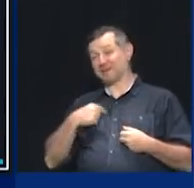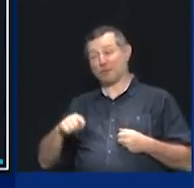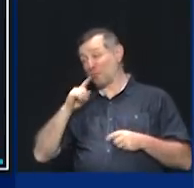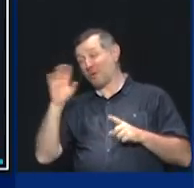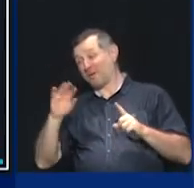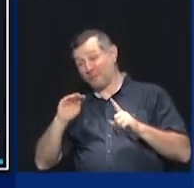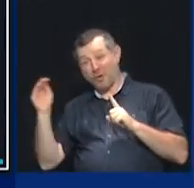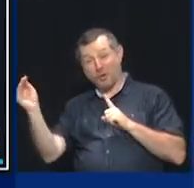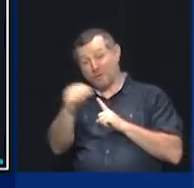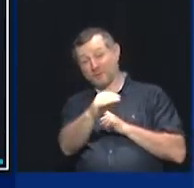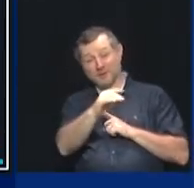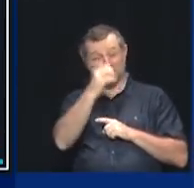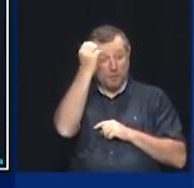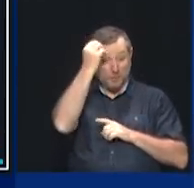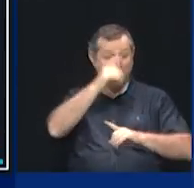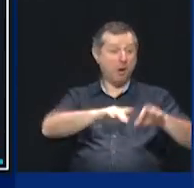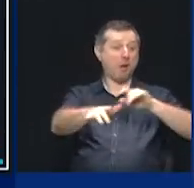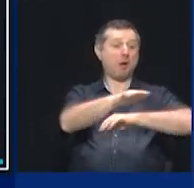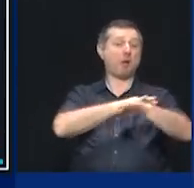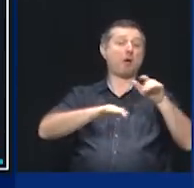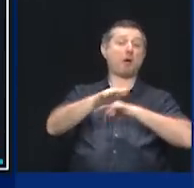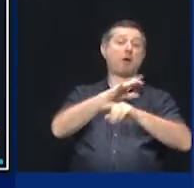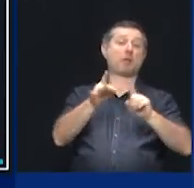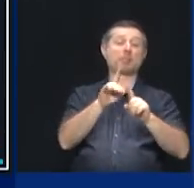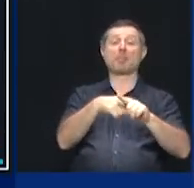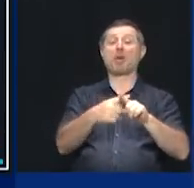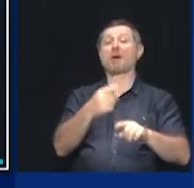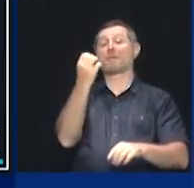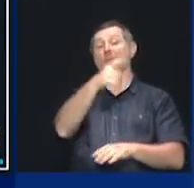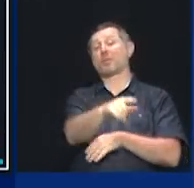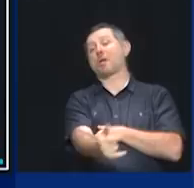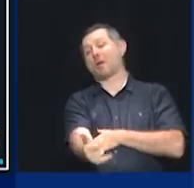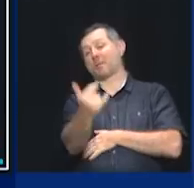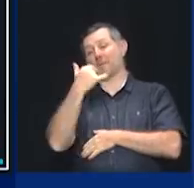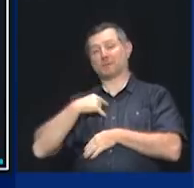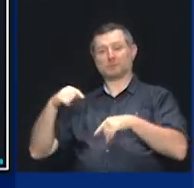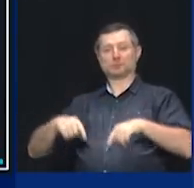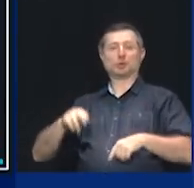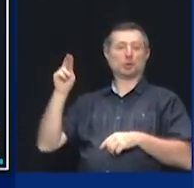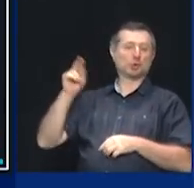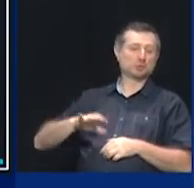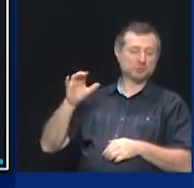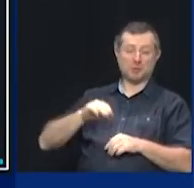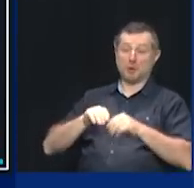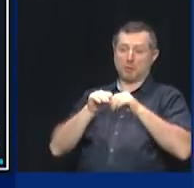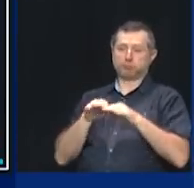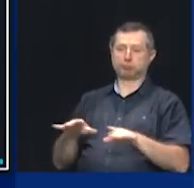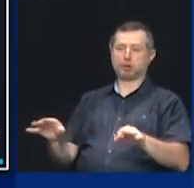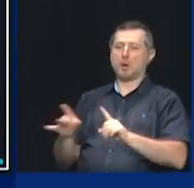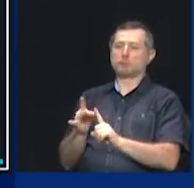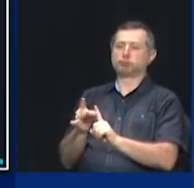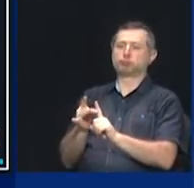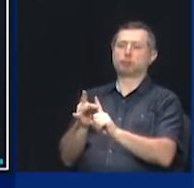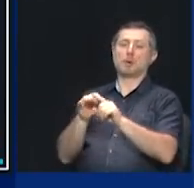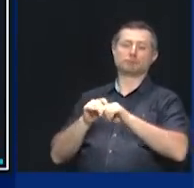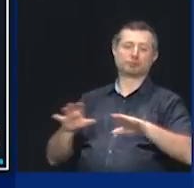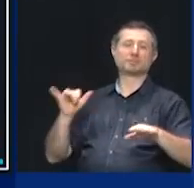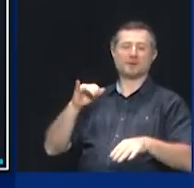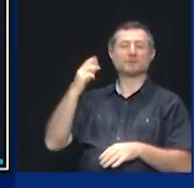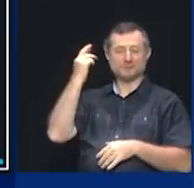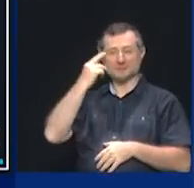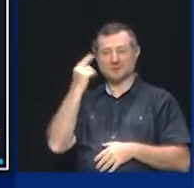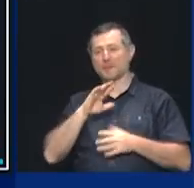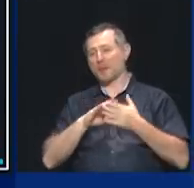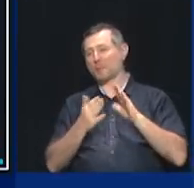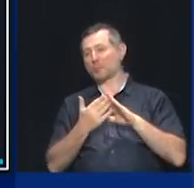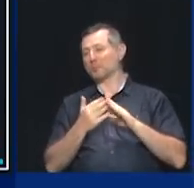France, Spain, got on a plane, landed at JFK Airport, and infected New York. That's why we had the highest rate of infection